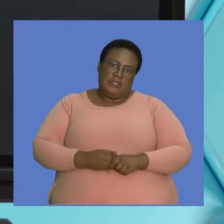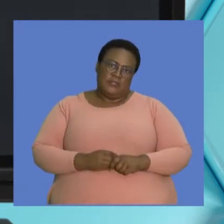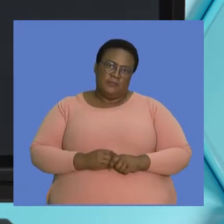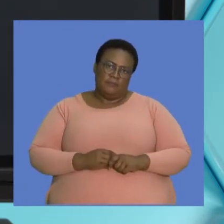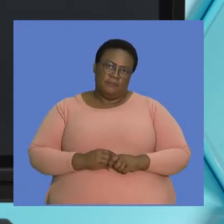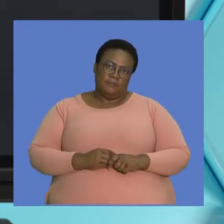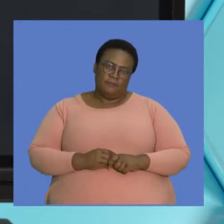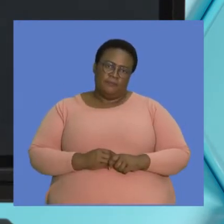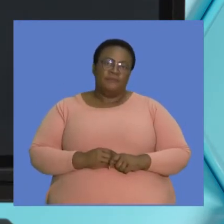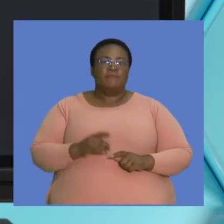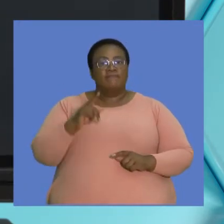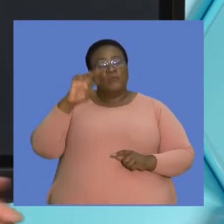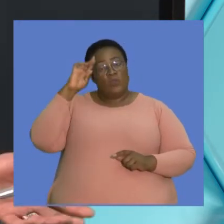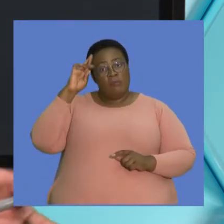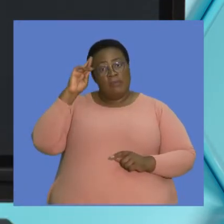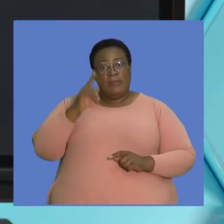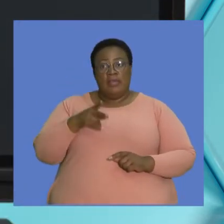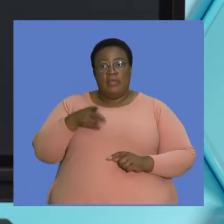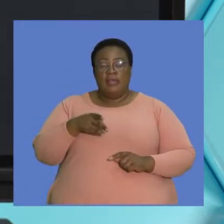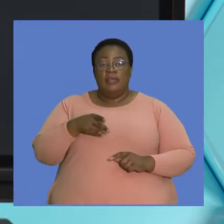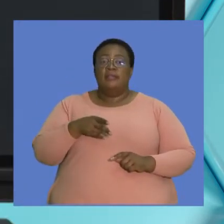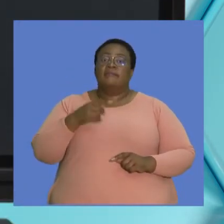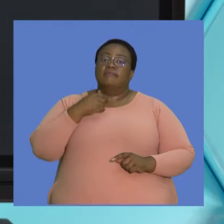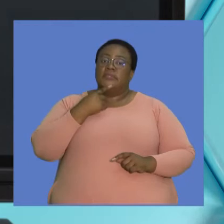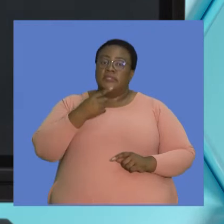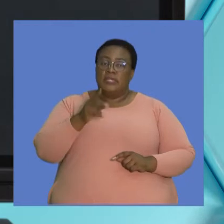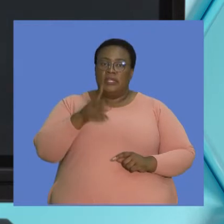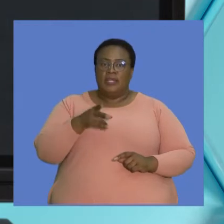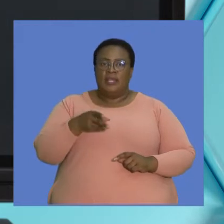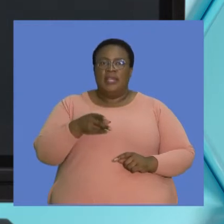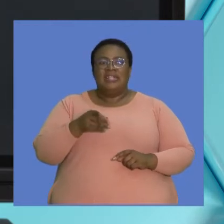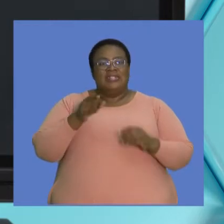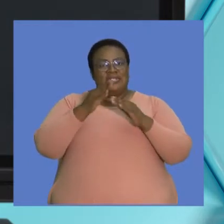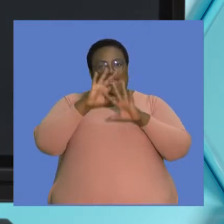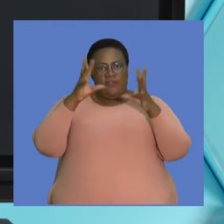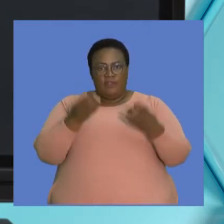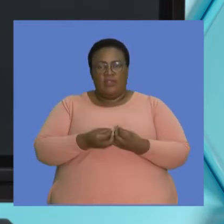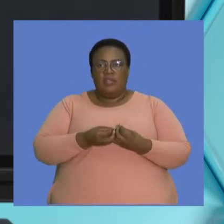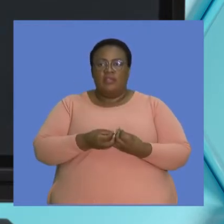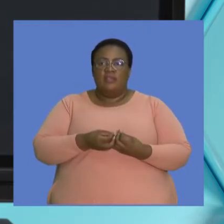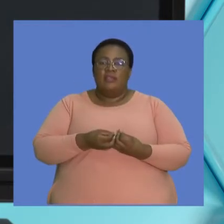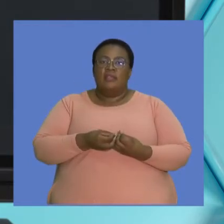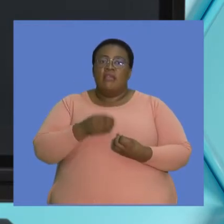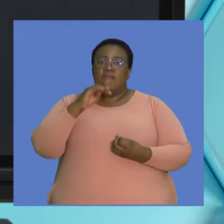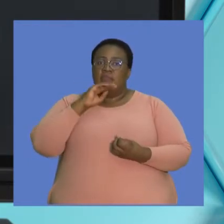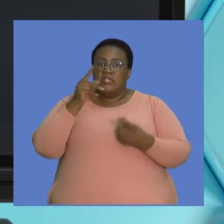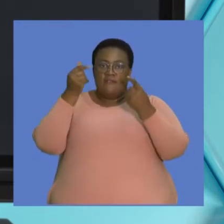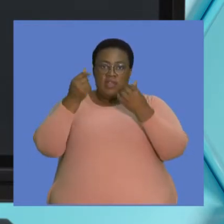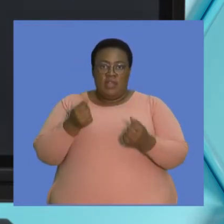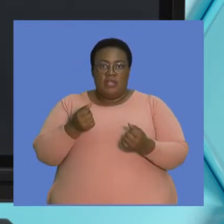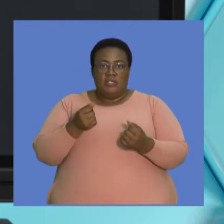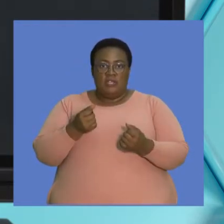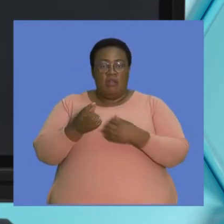about when making your investments. And remember, again, I will still keep on saying, all of this does not constitute